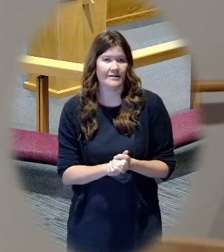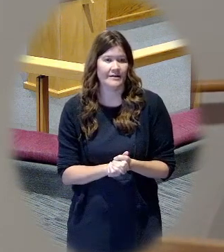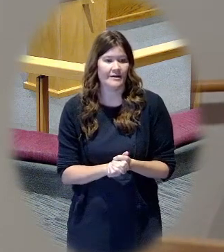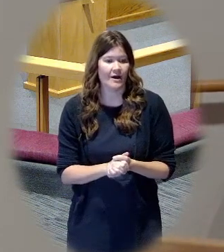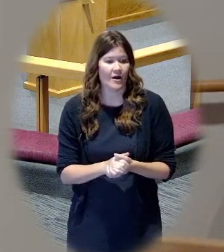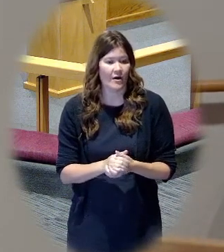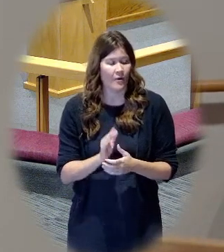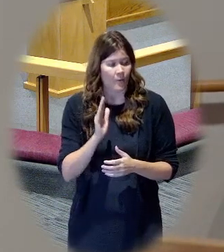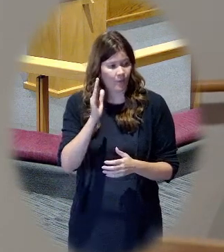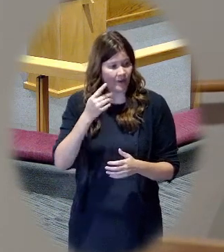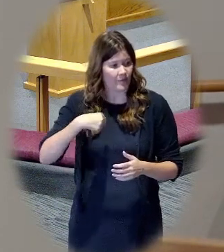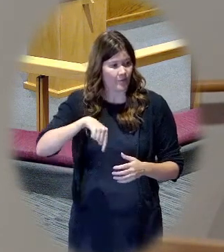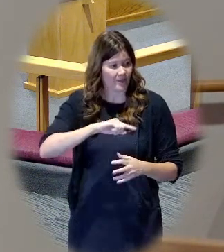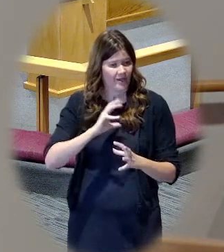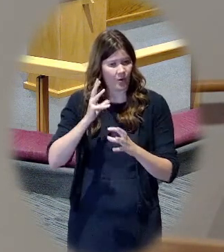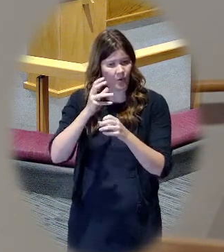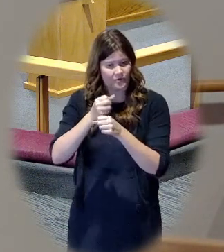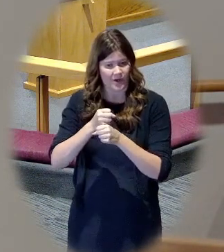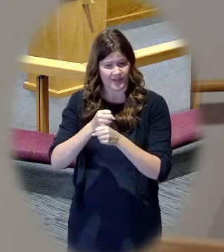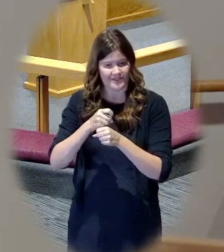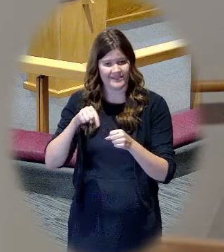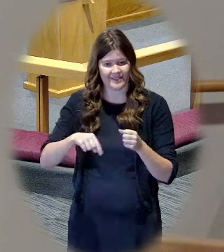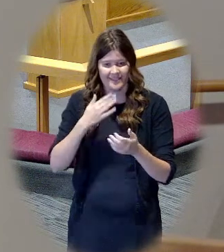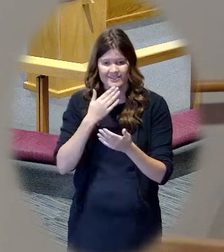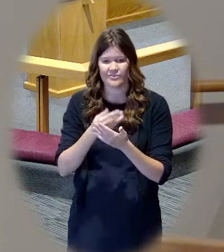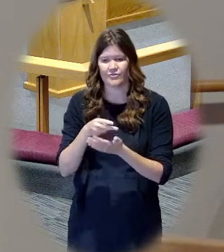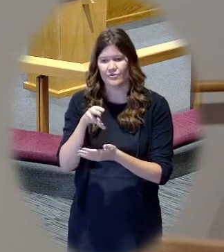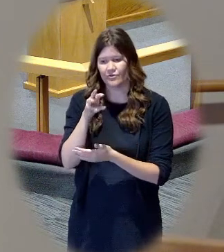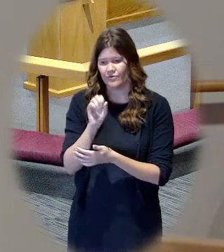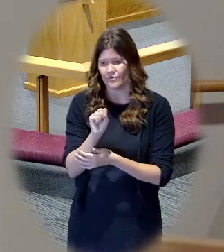Are we going to hold on to this good news?